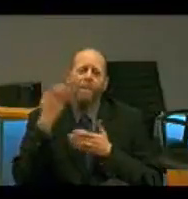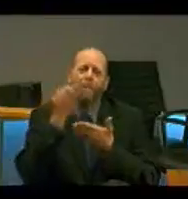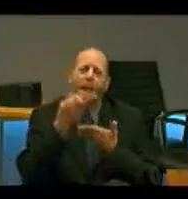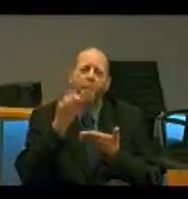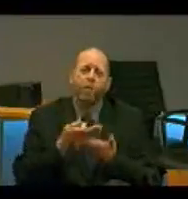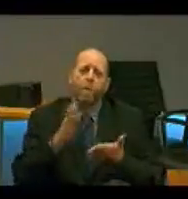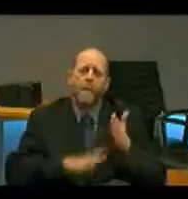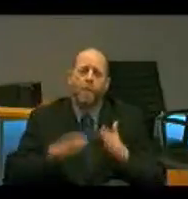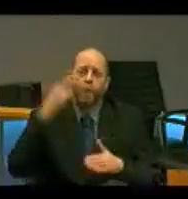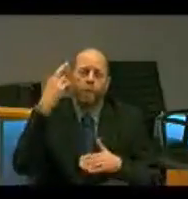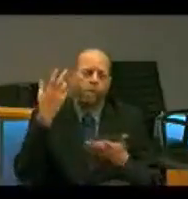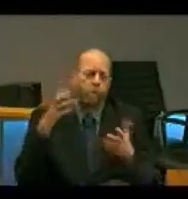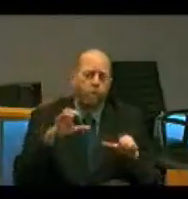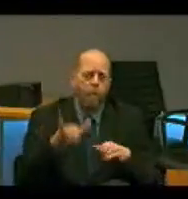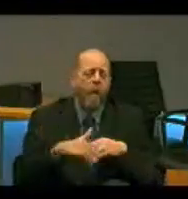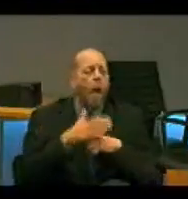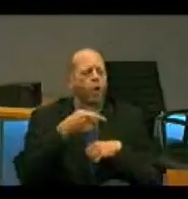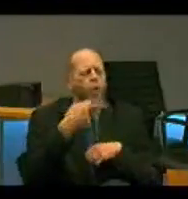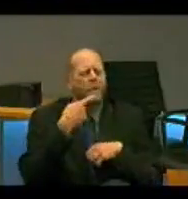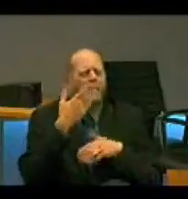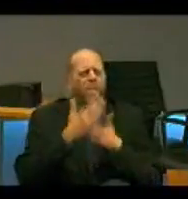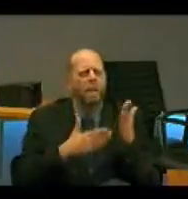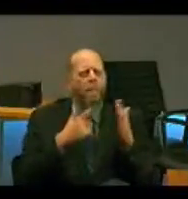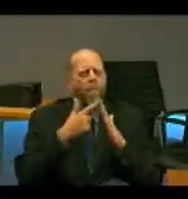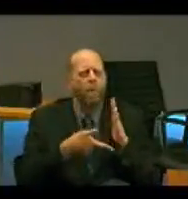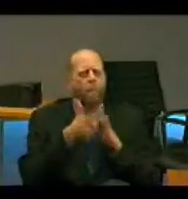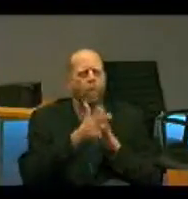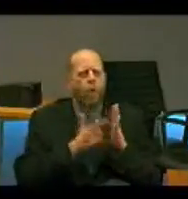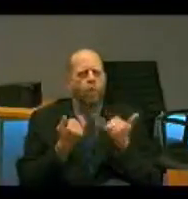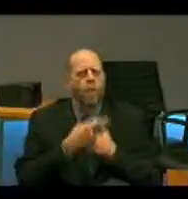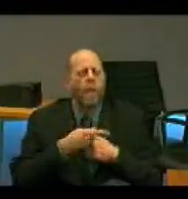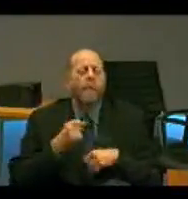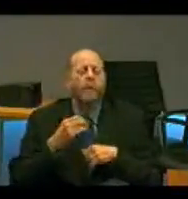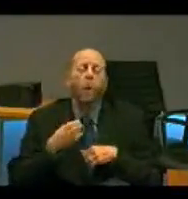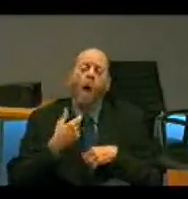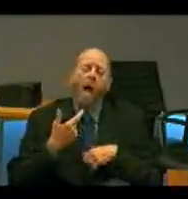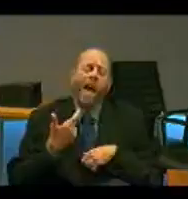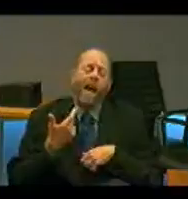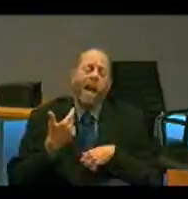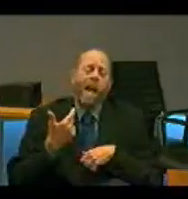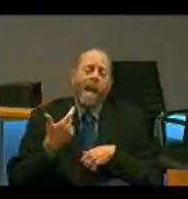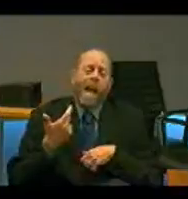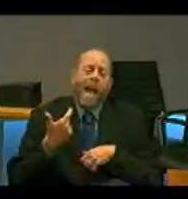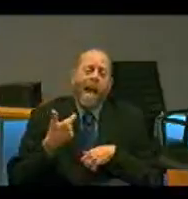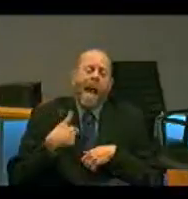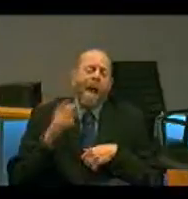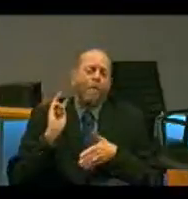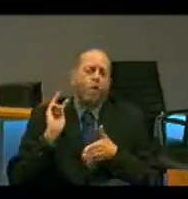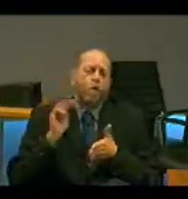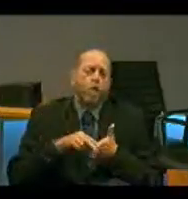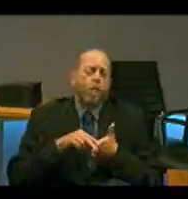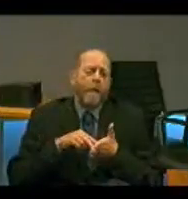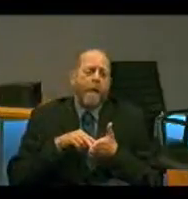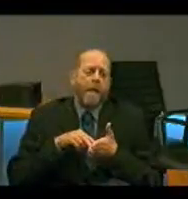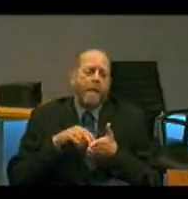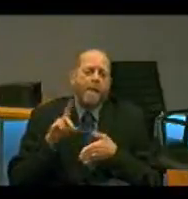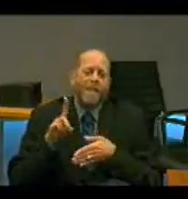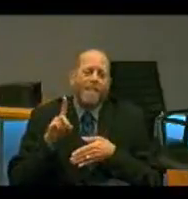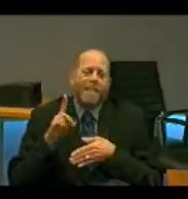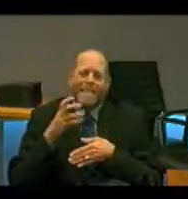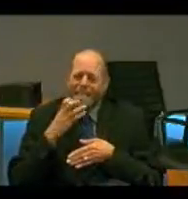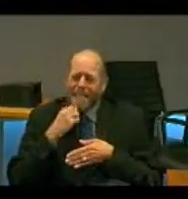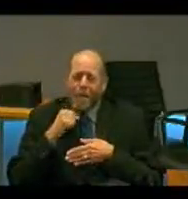to do so. You've mentioned some of those laws today. And so I've taken a look at the Dear Colleague letter that